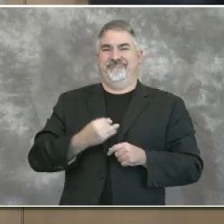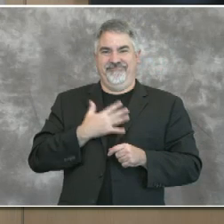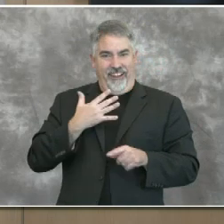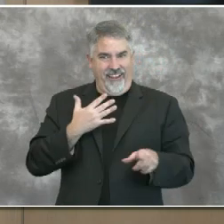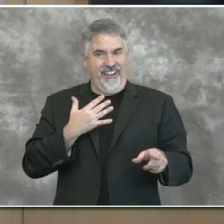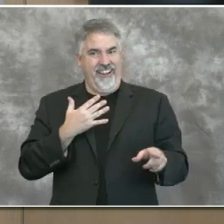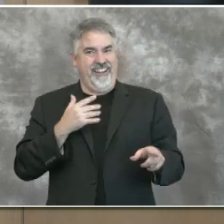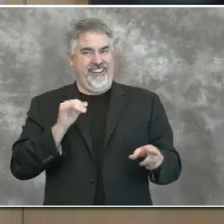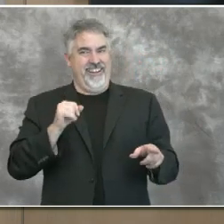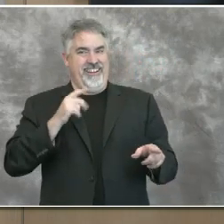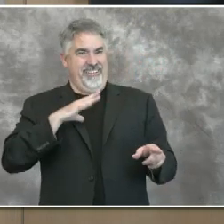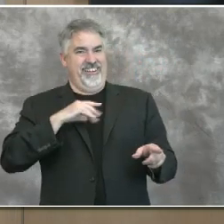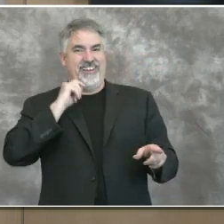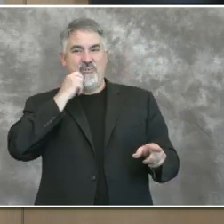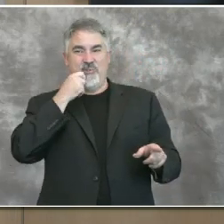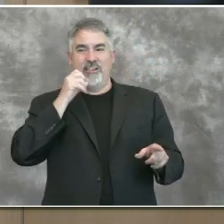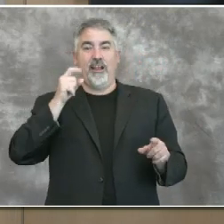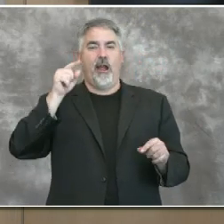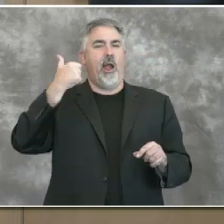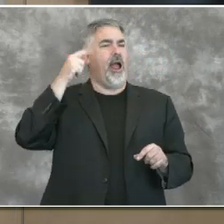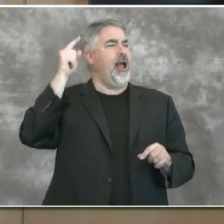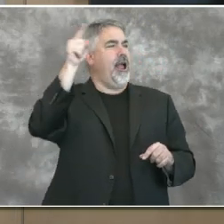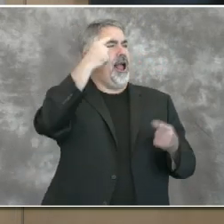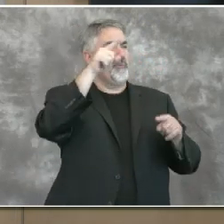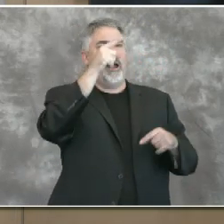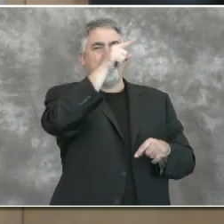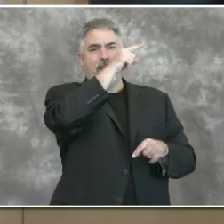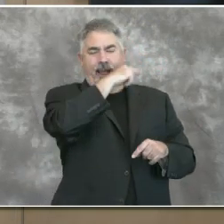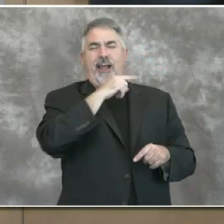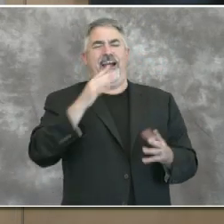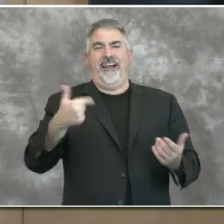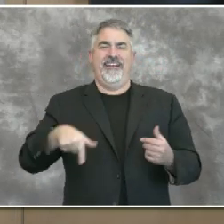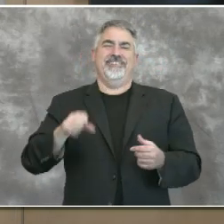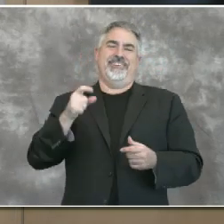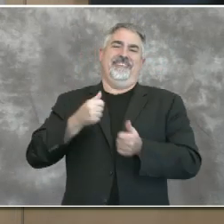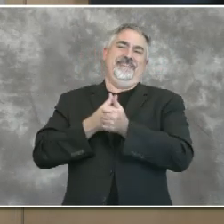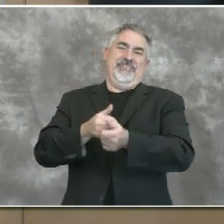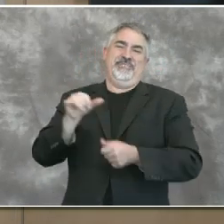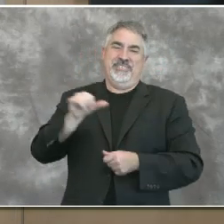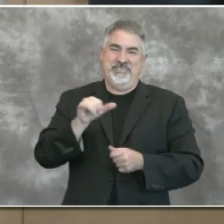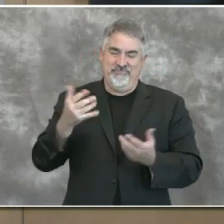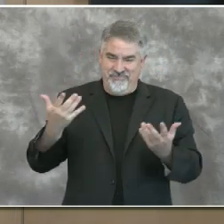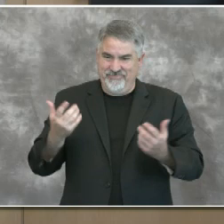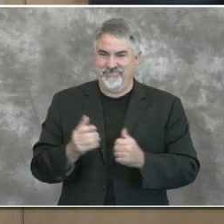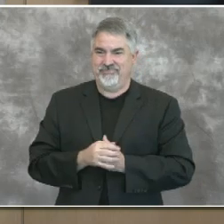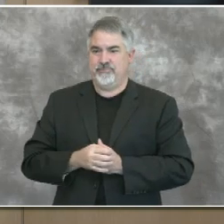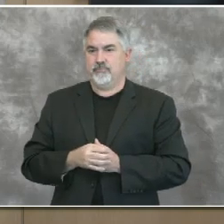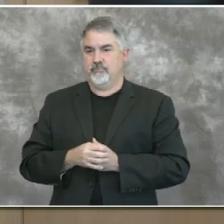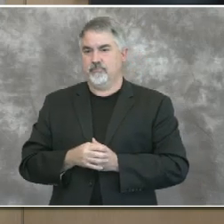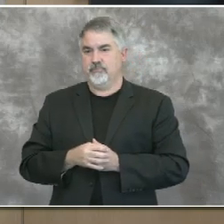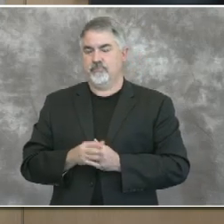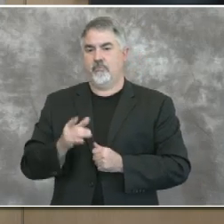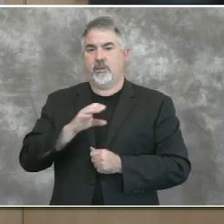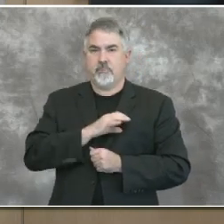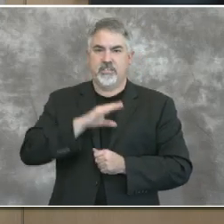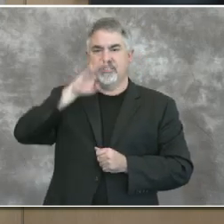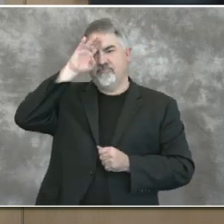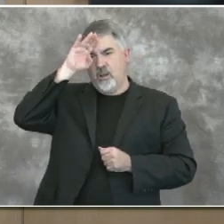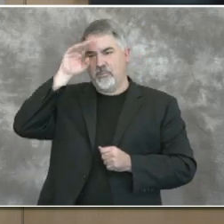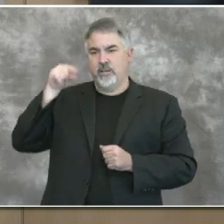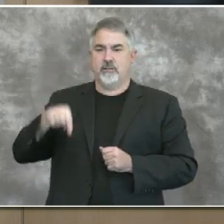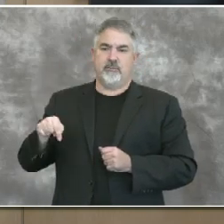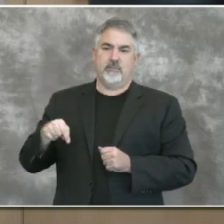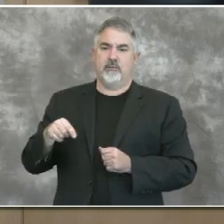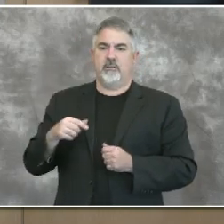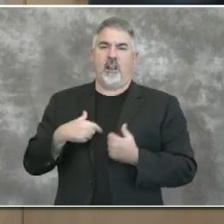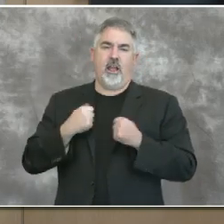cities all across the nation. We ask a lot of our police officers and lifeguards and firefighters and deputy sheriffs, and to